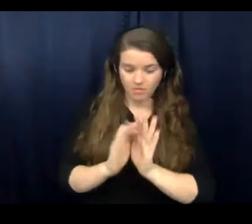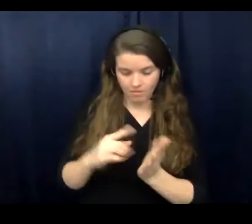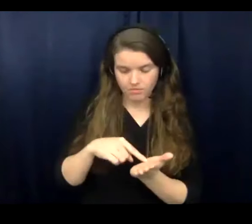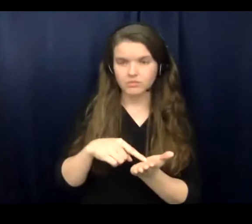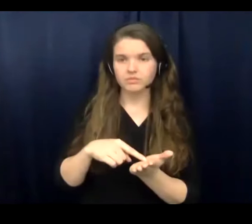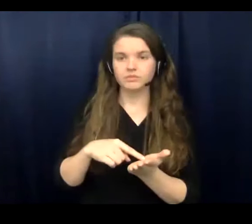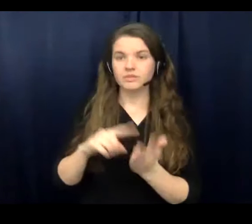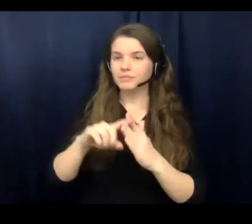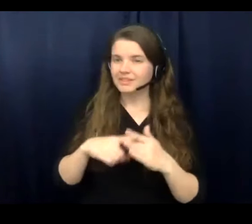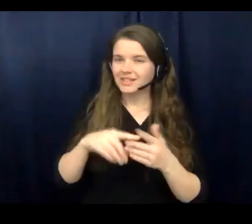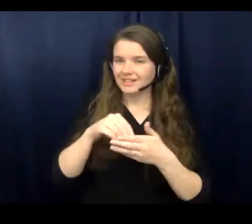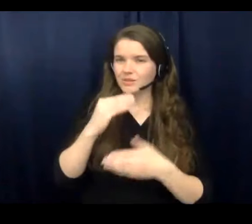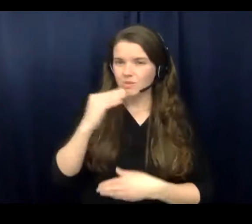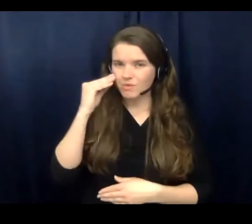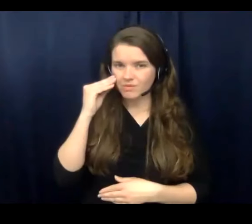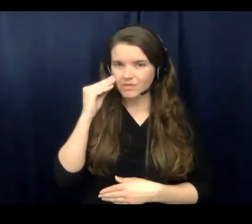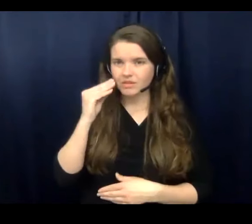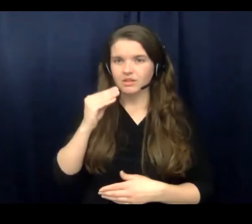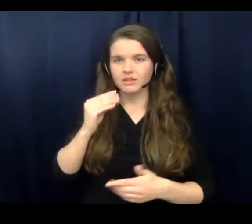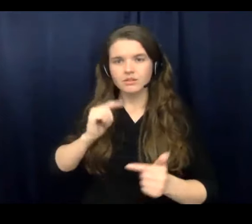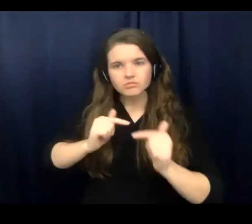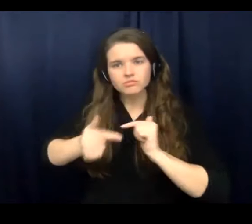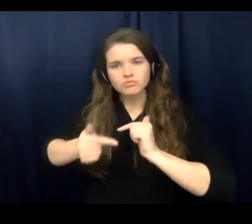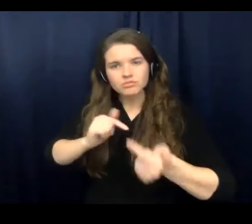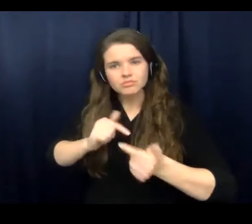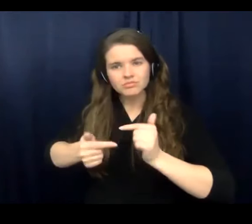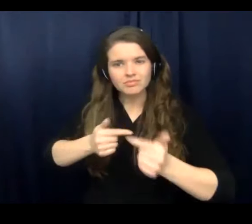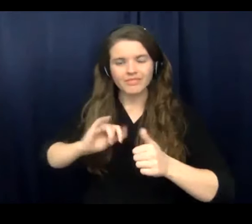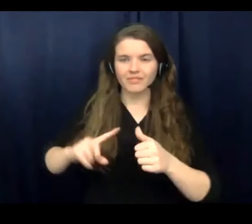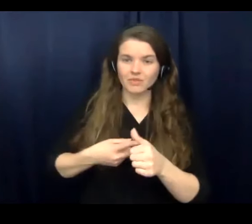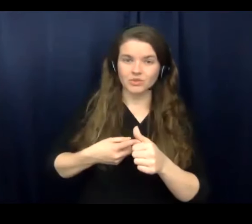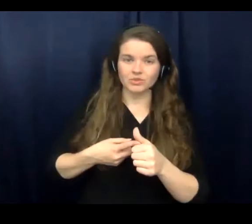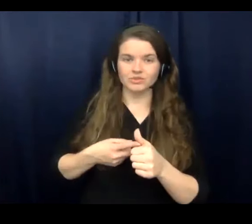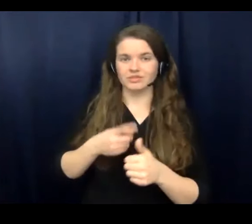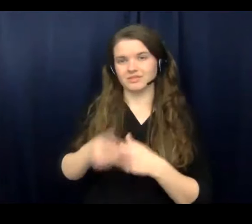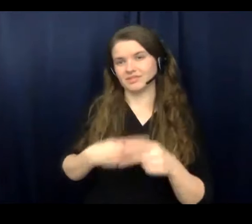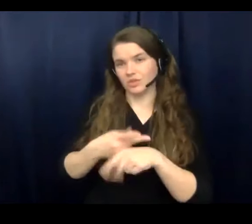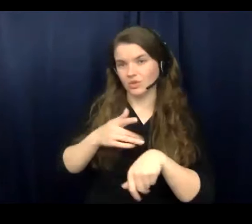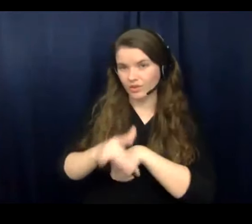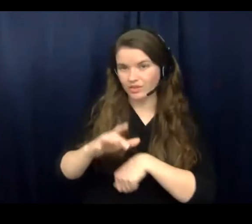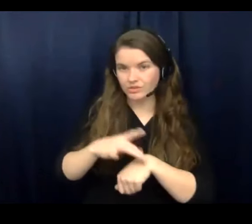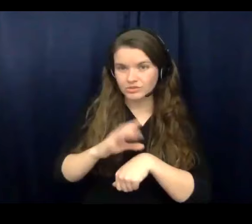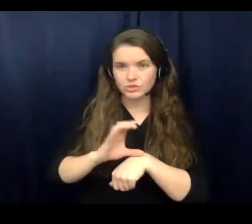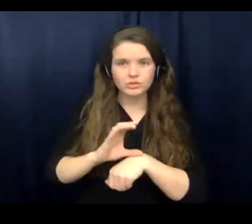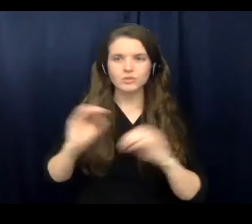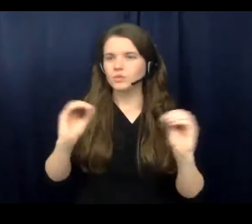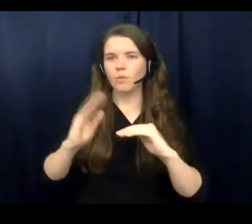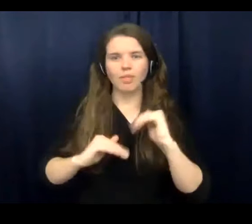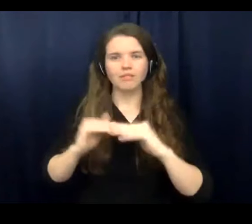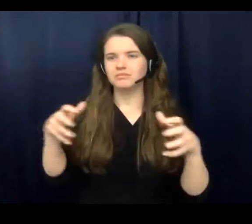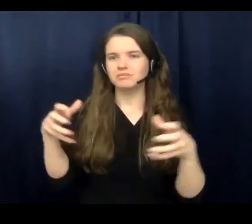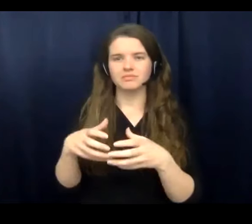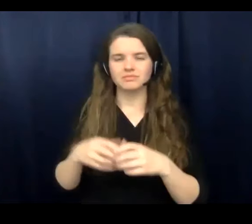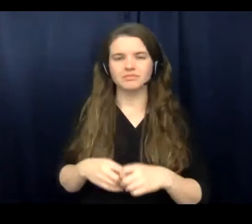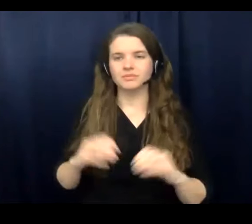home. Conversational teaching and preaching was the first mode in the early church because they had no buildings to meet in. They had no